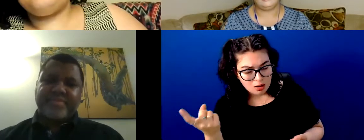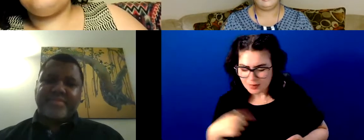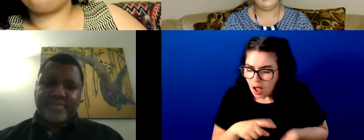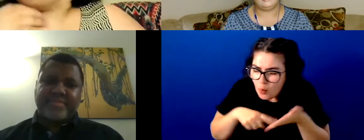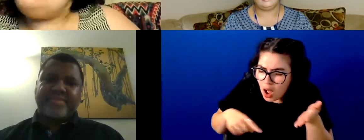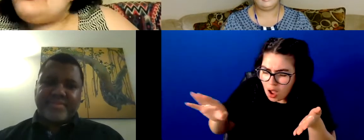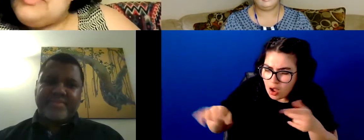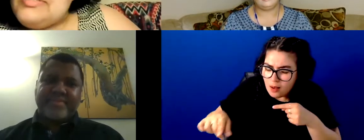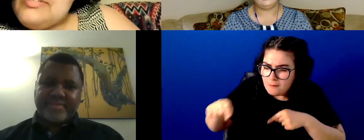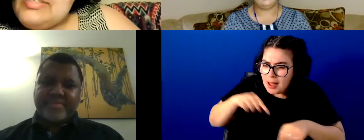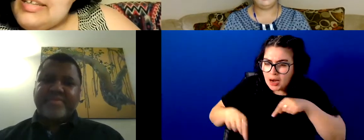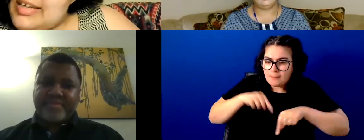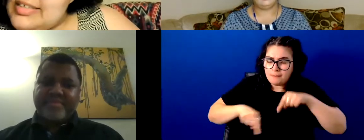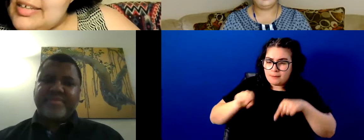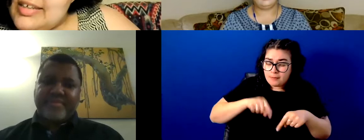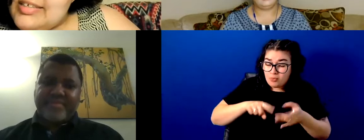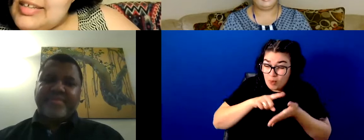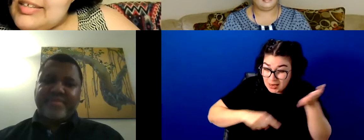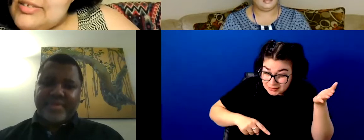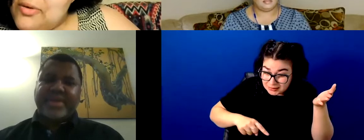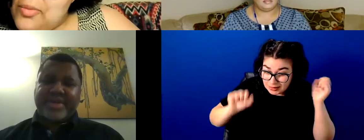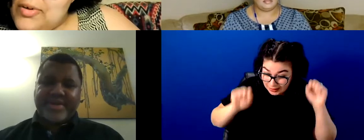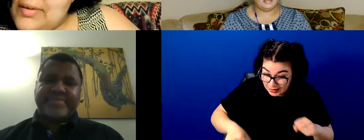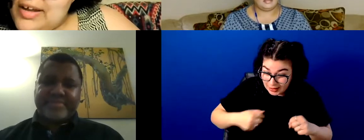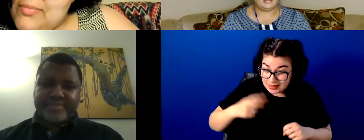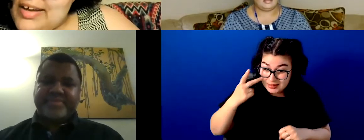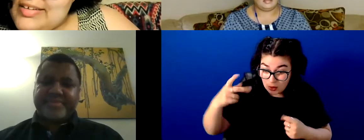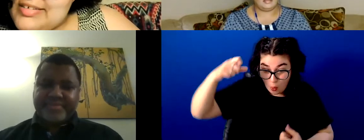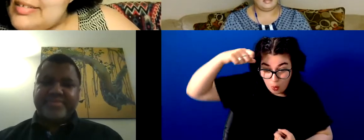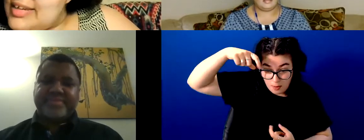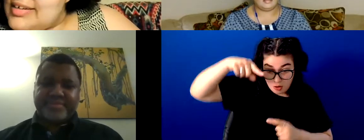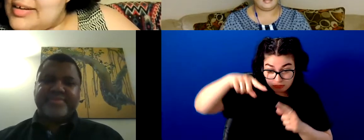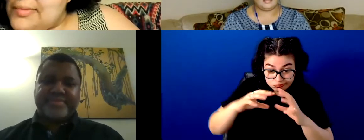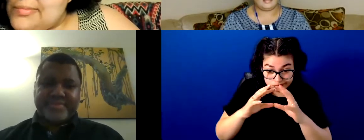Rewind. Can I see those? Can I see this hormone outline of mine?